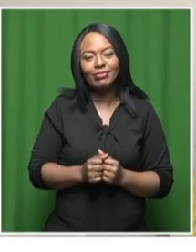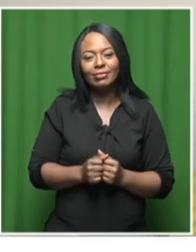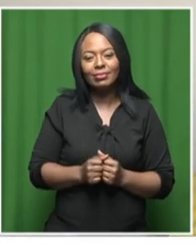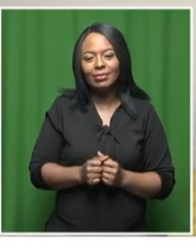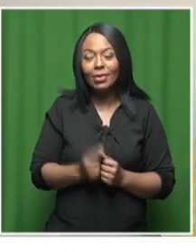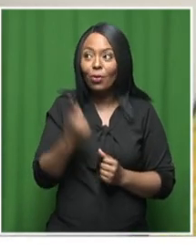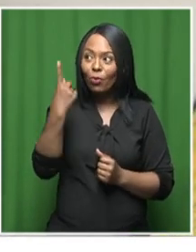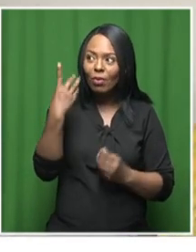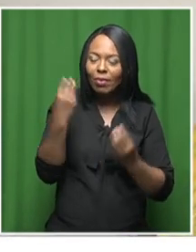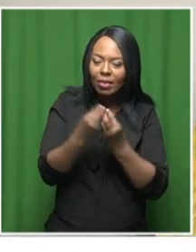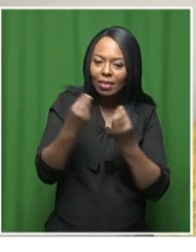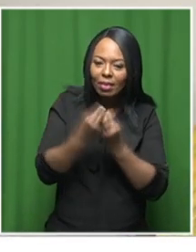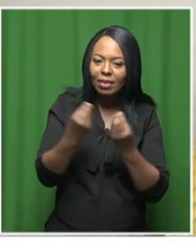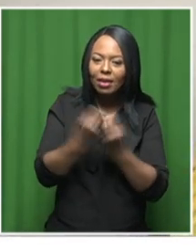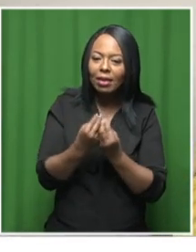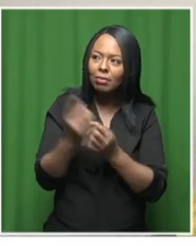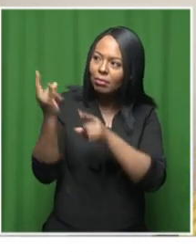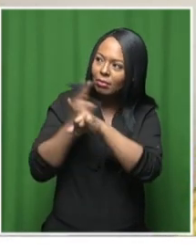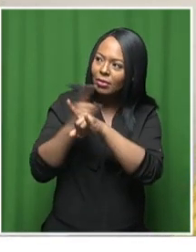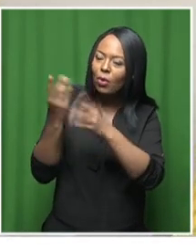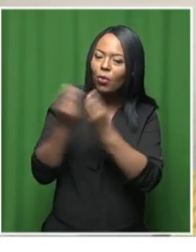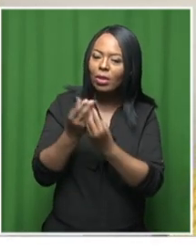One of the things that we discussed with